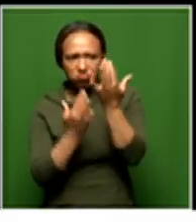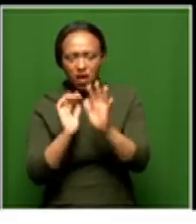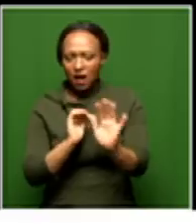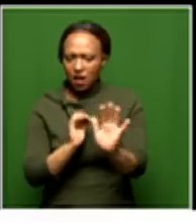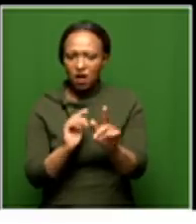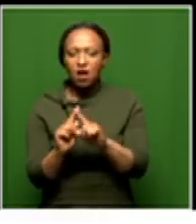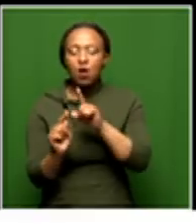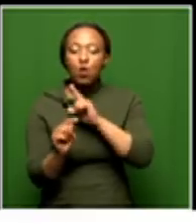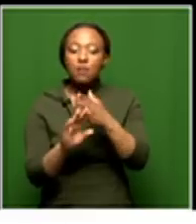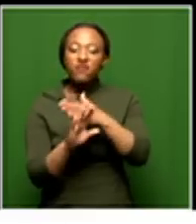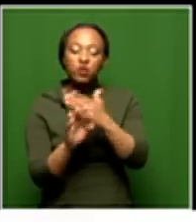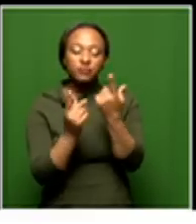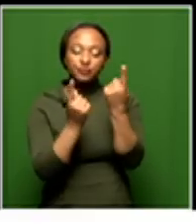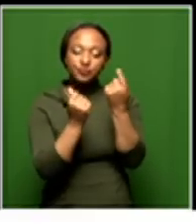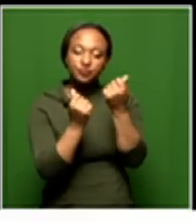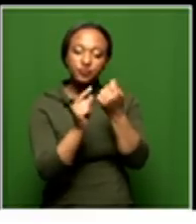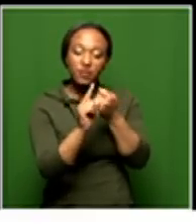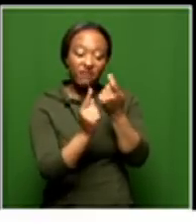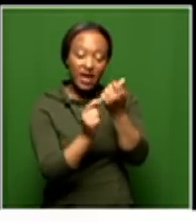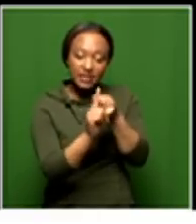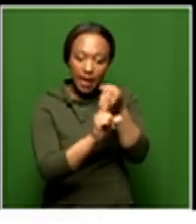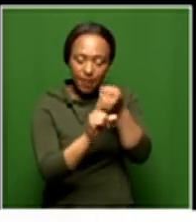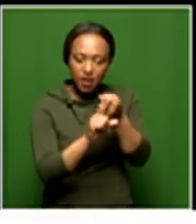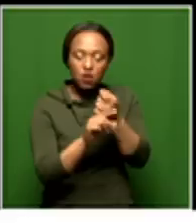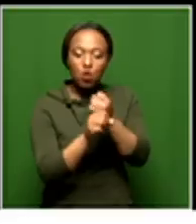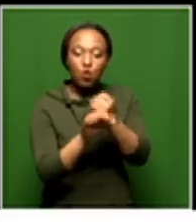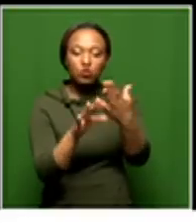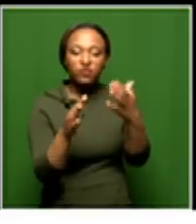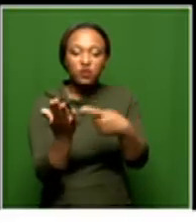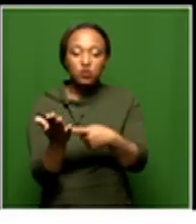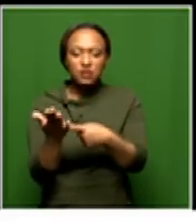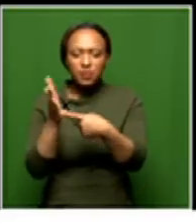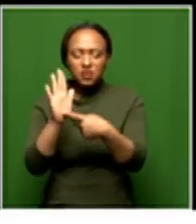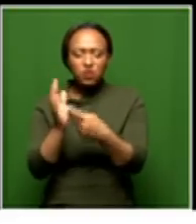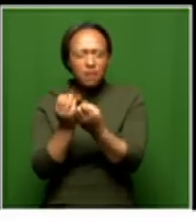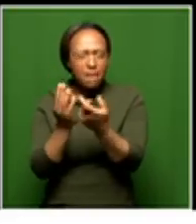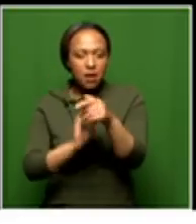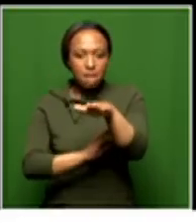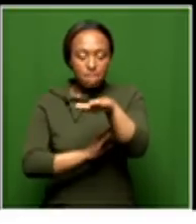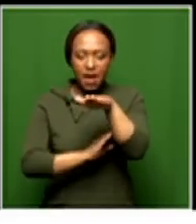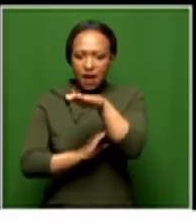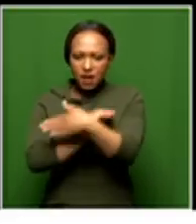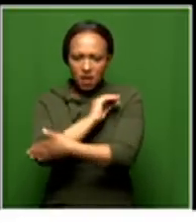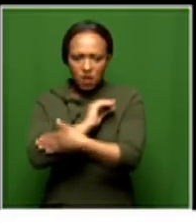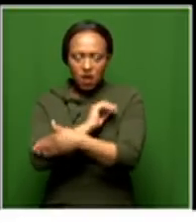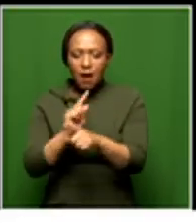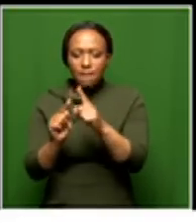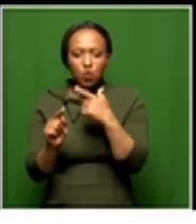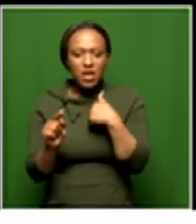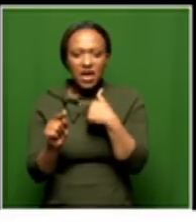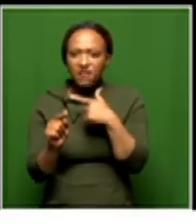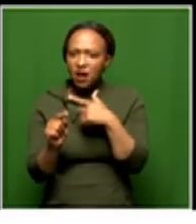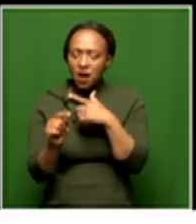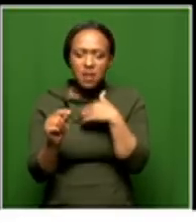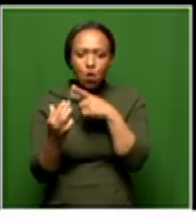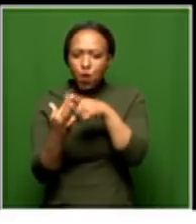launched our finance sector campaign, we demonstrated in front of many banks across the country. We never destroyed a single window of